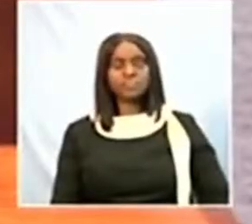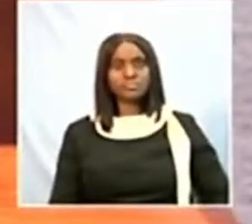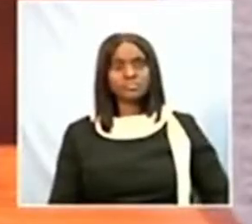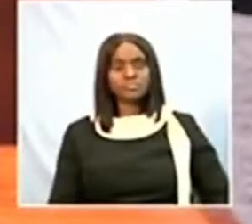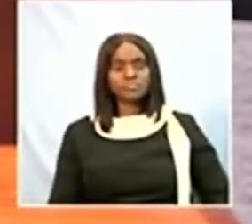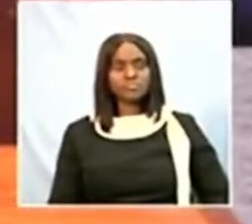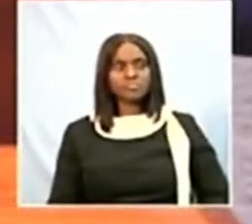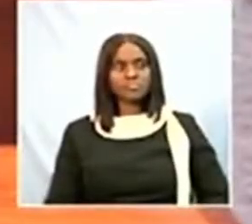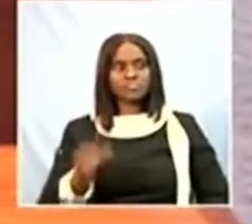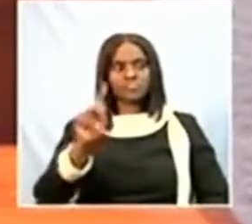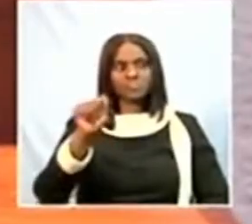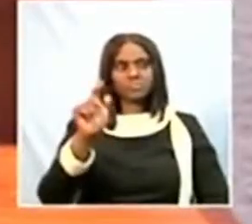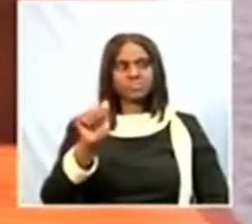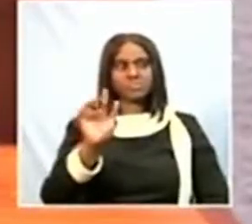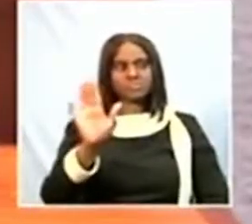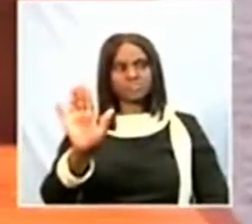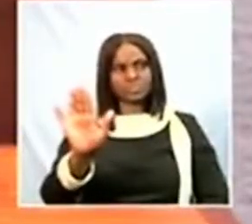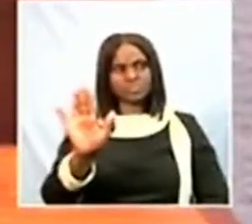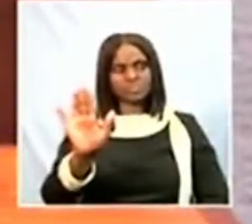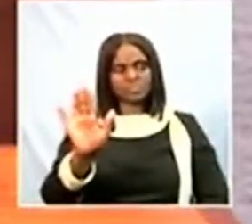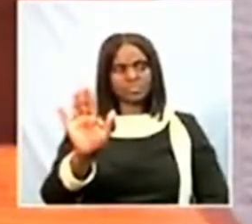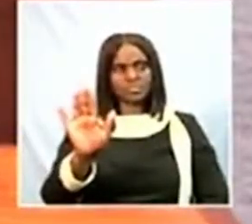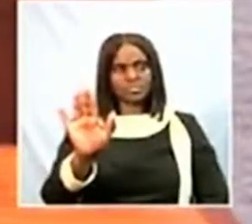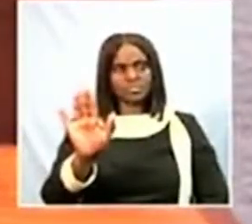Honorable Tamika, all right.